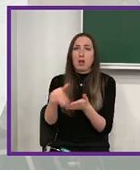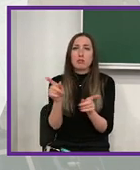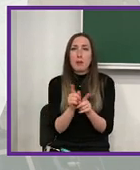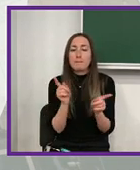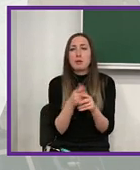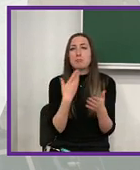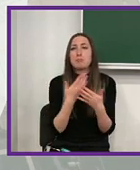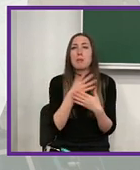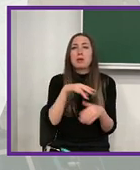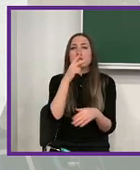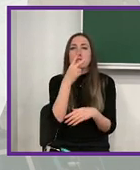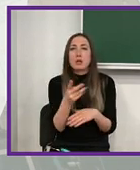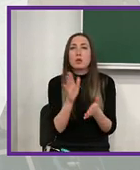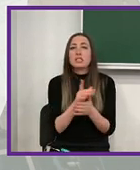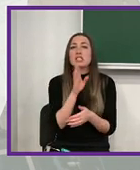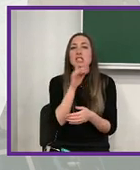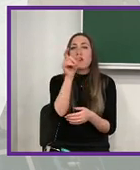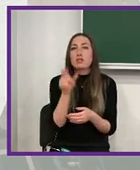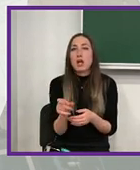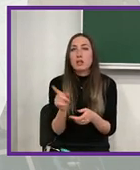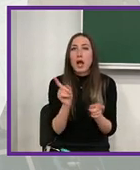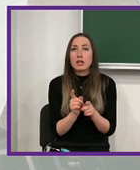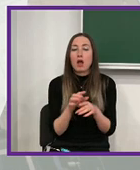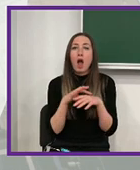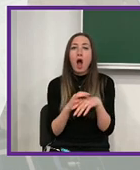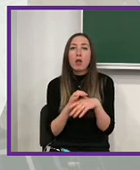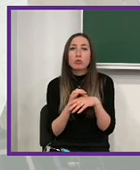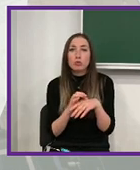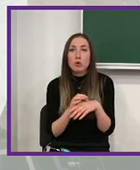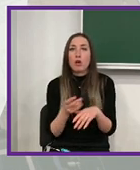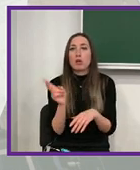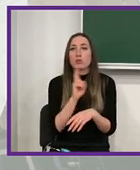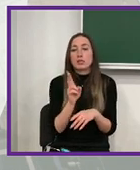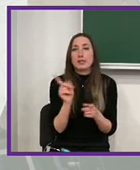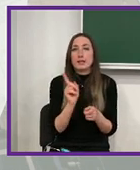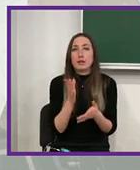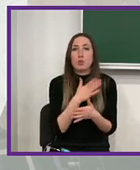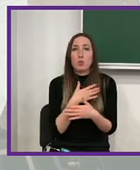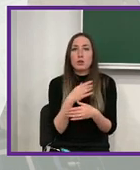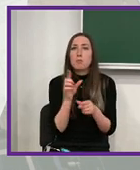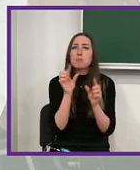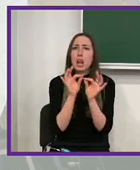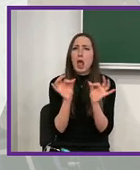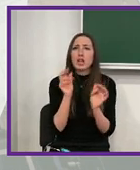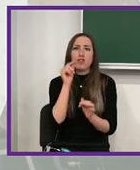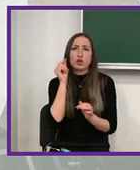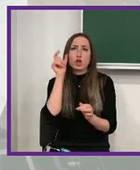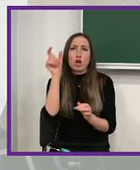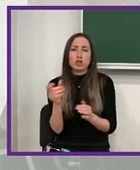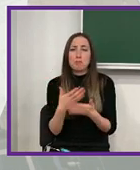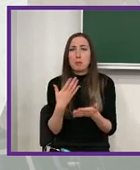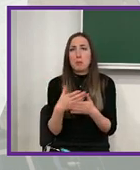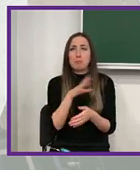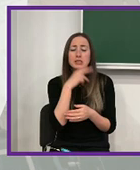means that your exposure to chemical ingredients, if you are working on a factory line, or even if you are just kind of cleaning the floors within